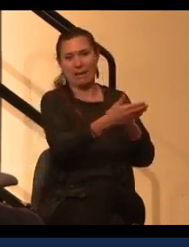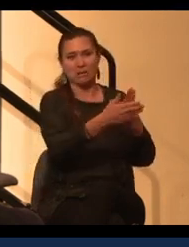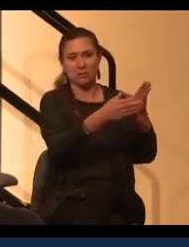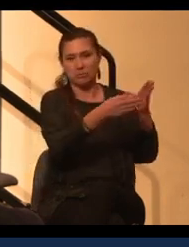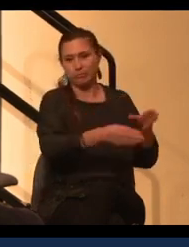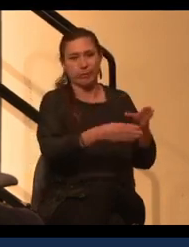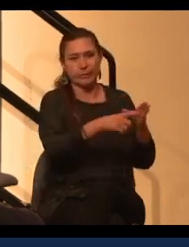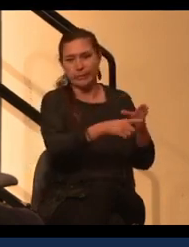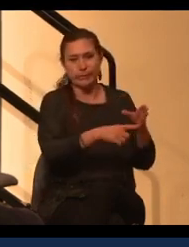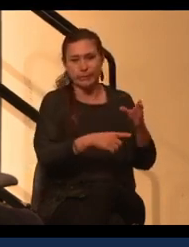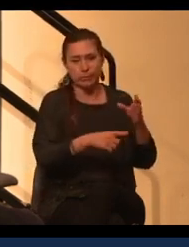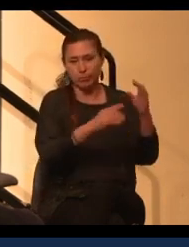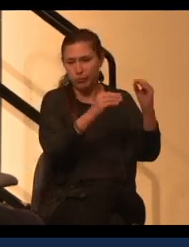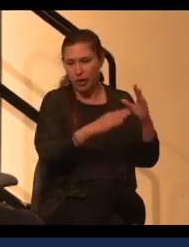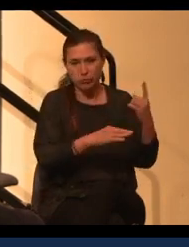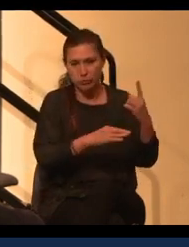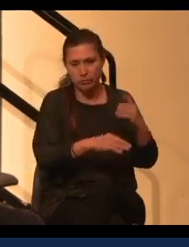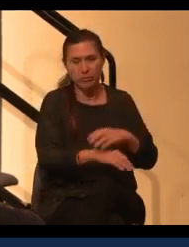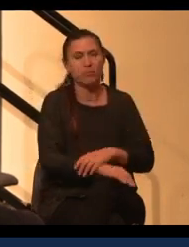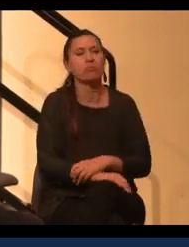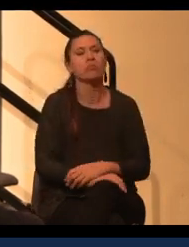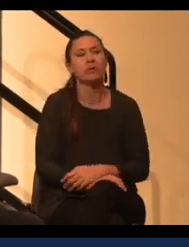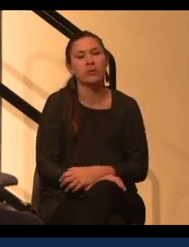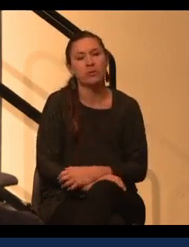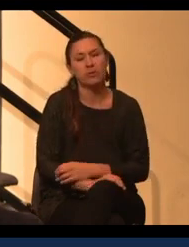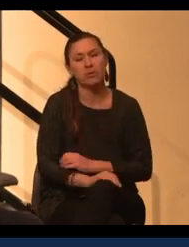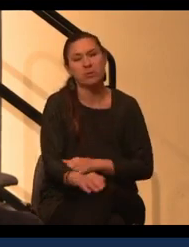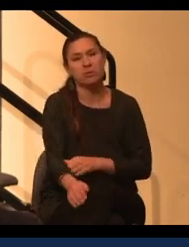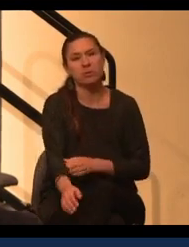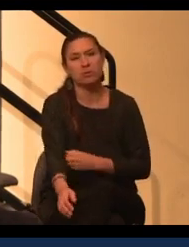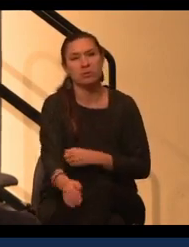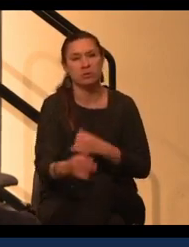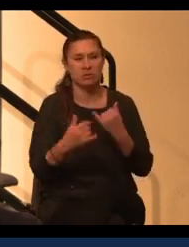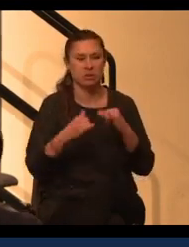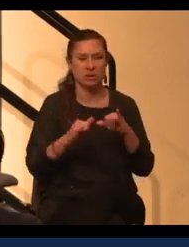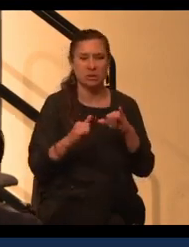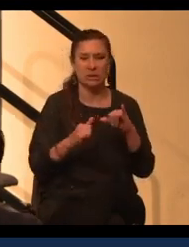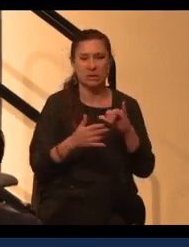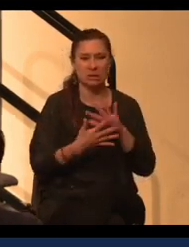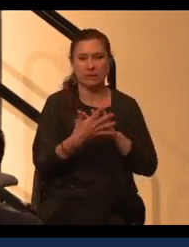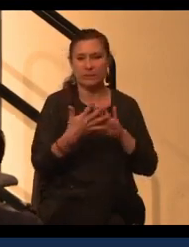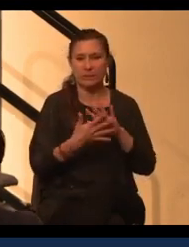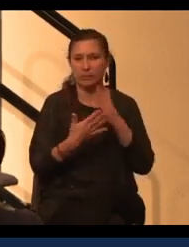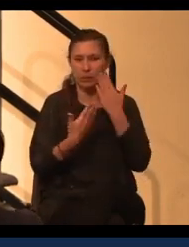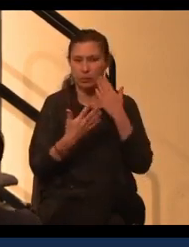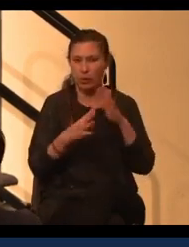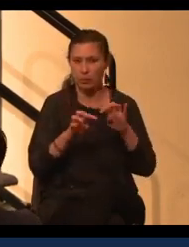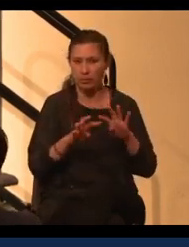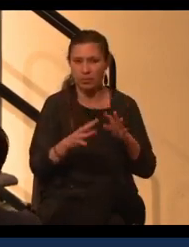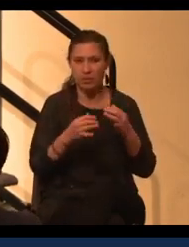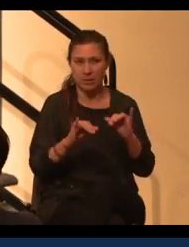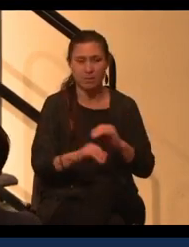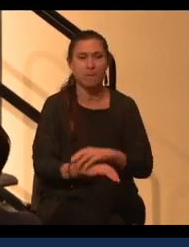them. So a lot of this stuff is still largely unknown. But in the work,